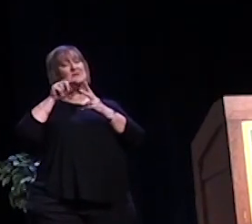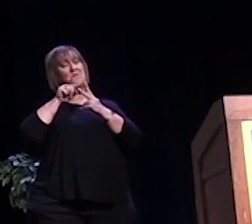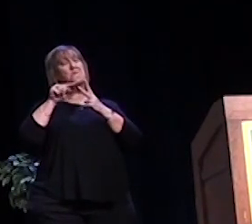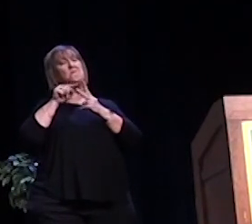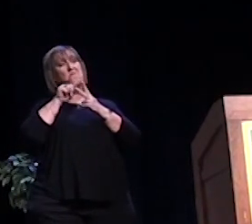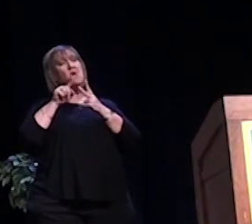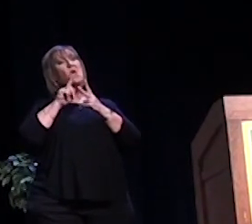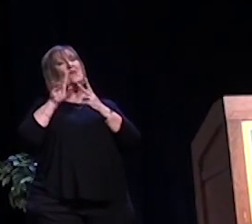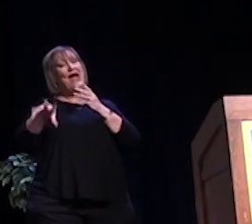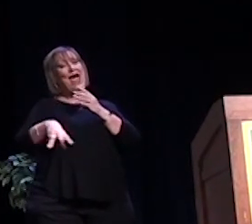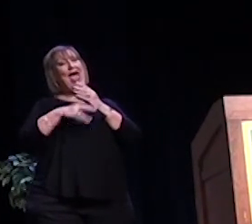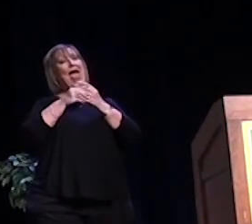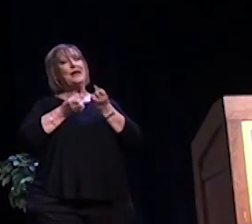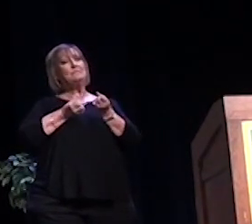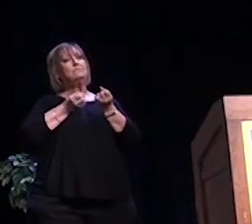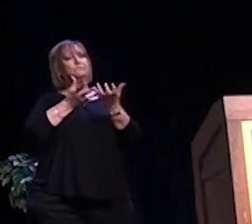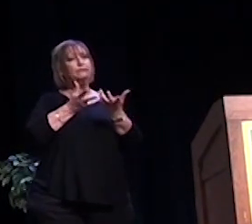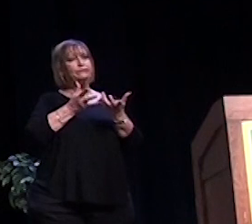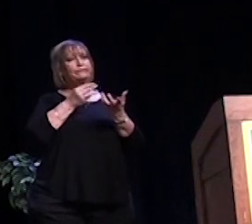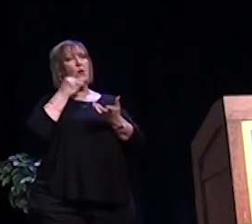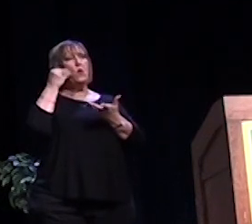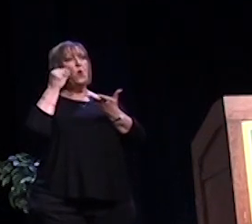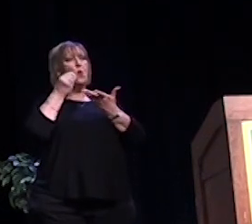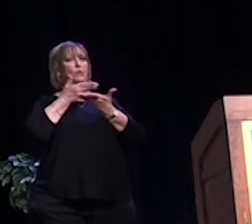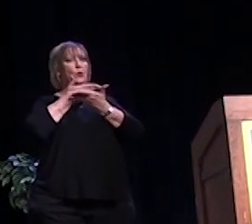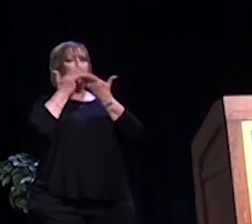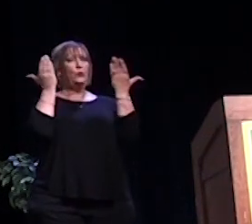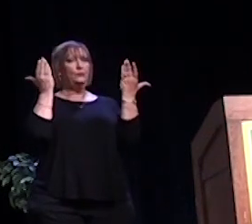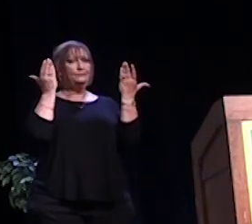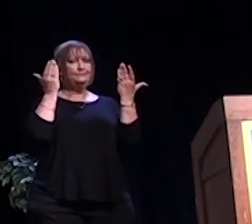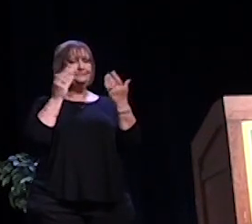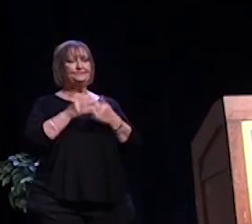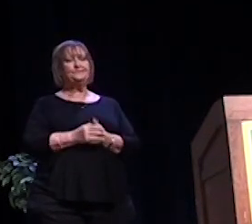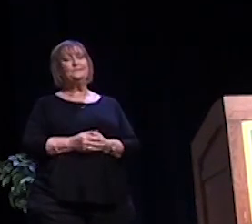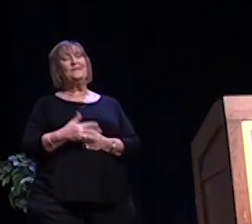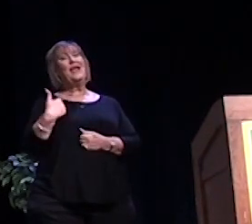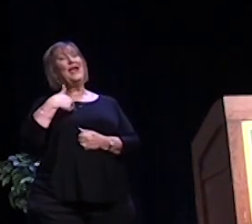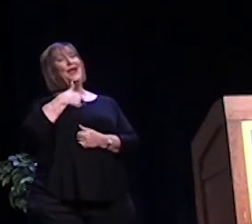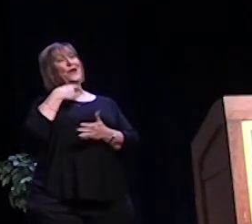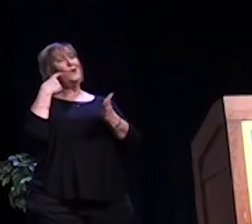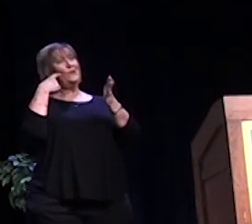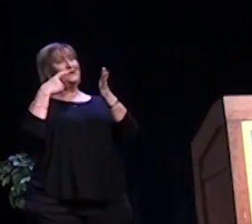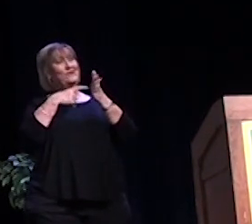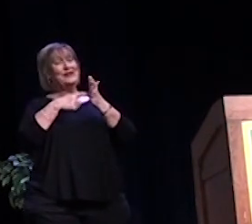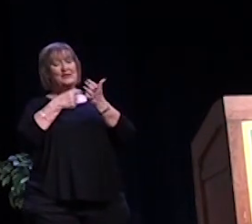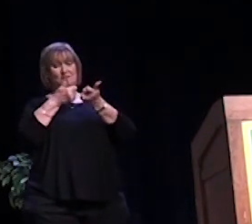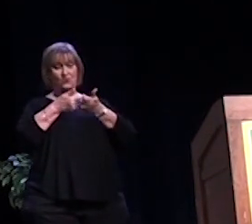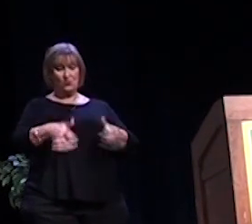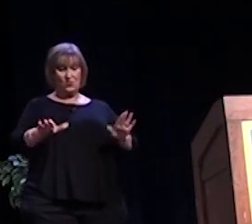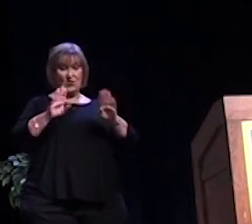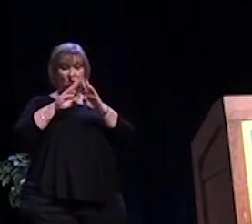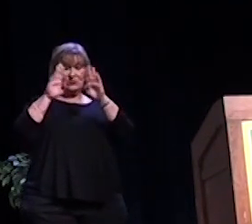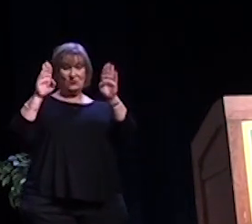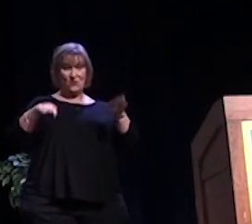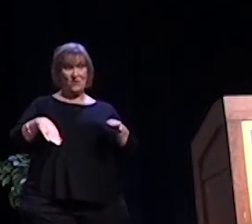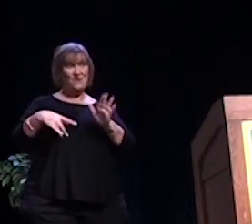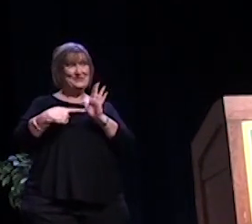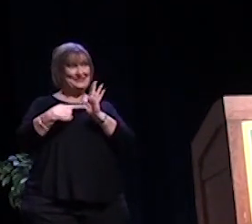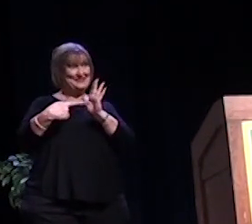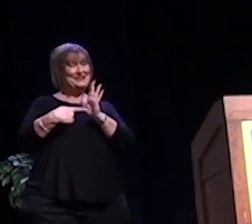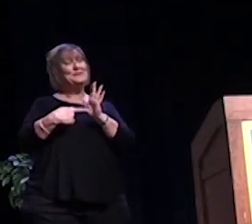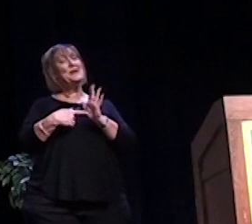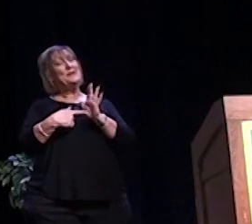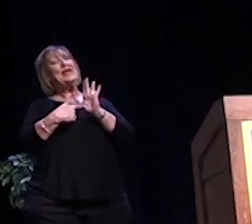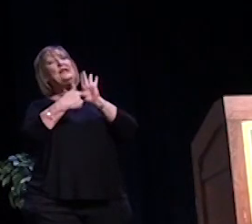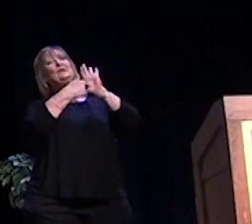of homelessness. And we also understand and realize and recognize that homelessness is often a symptom of a